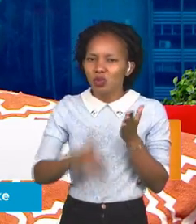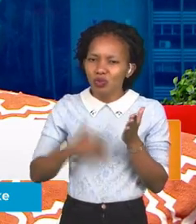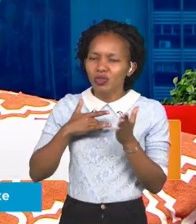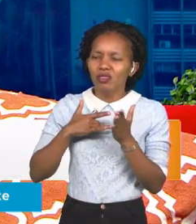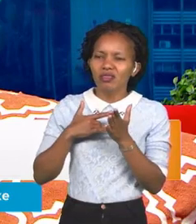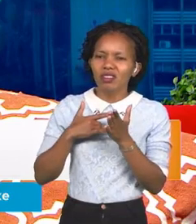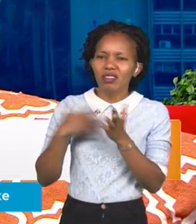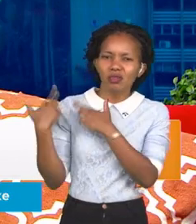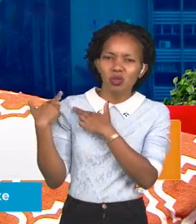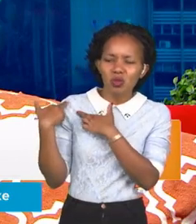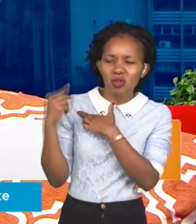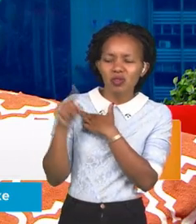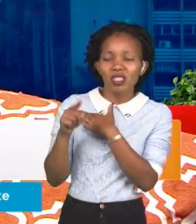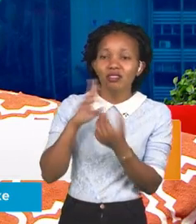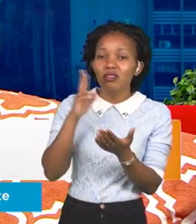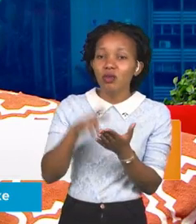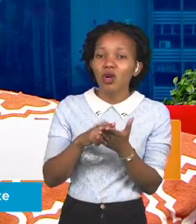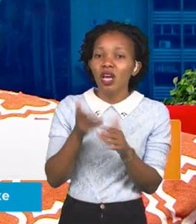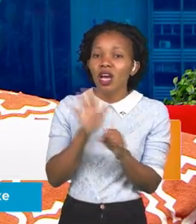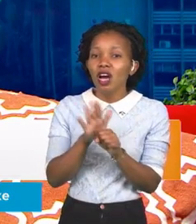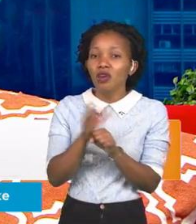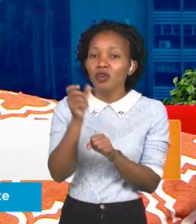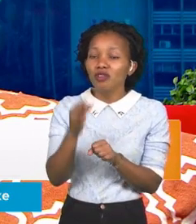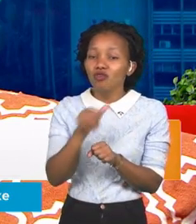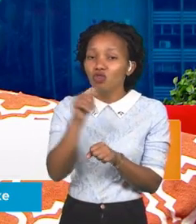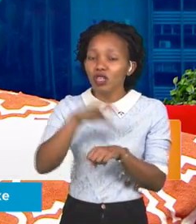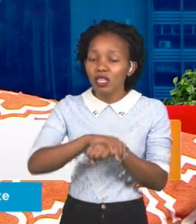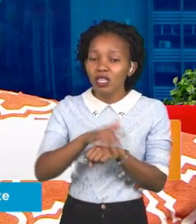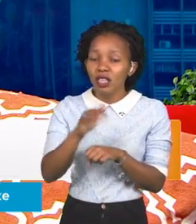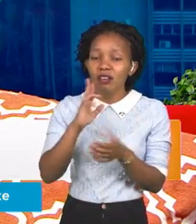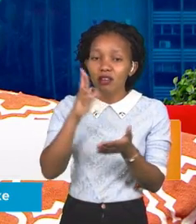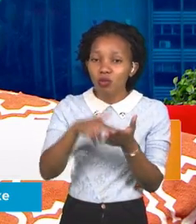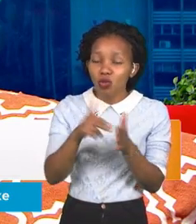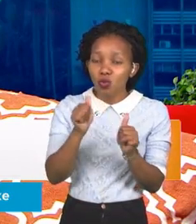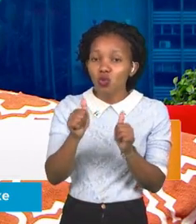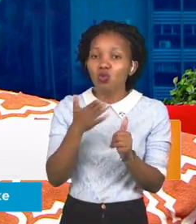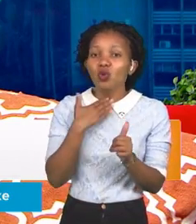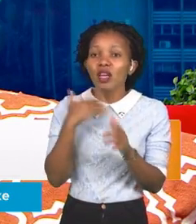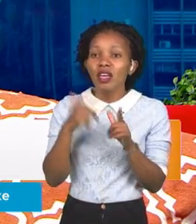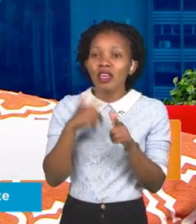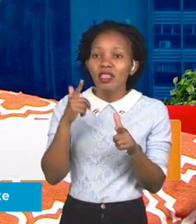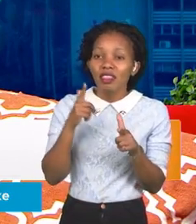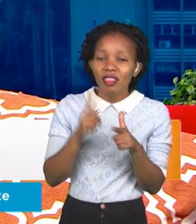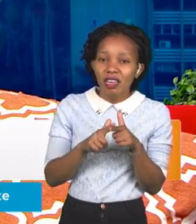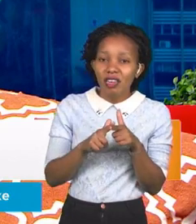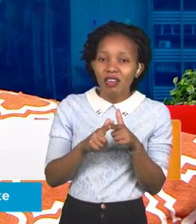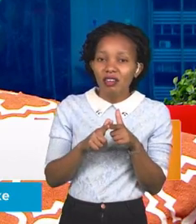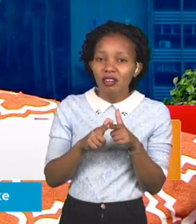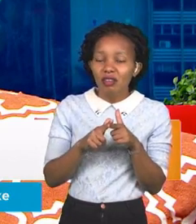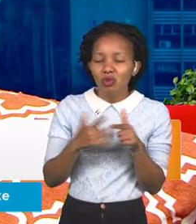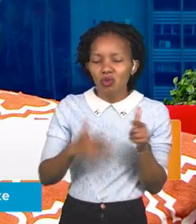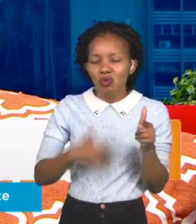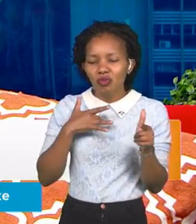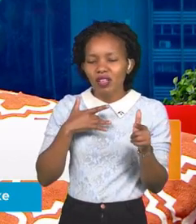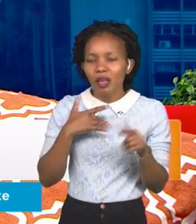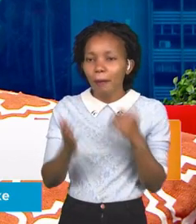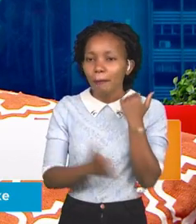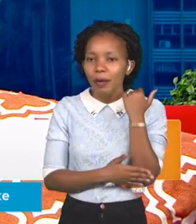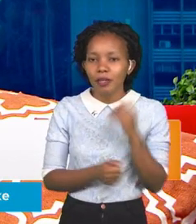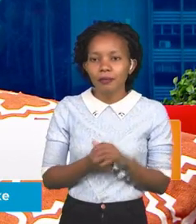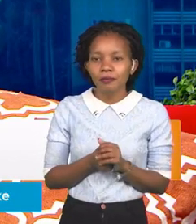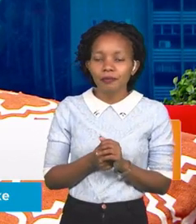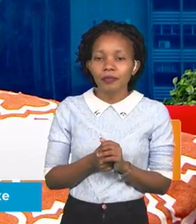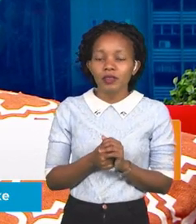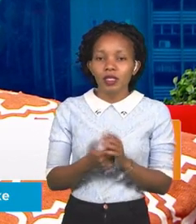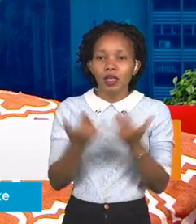to a result. Okay. So much that if you do not get the result that you want, mm-hmm. then you go on a rampage. Okay. Now, Charlotte, yes. let's talk